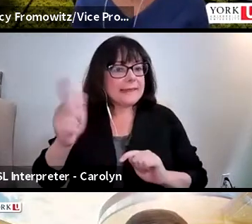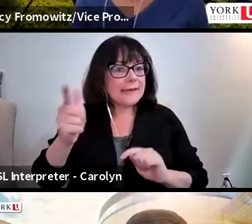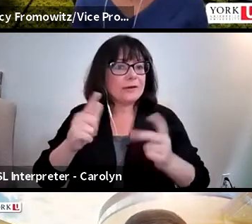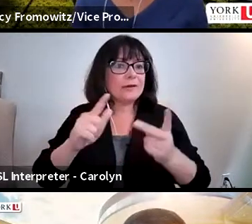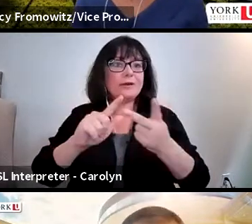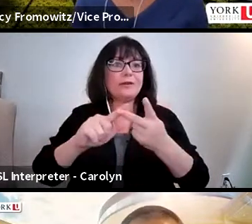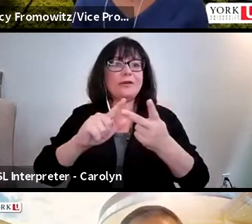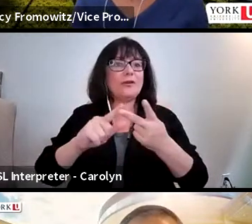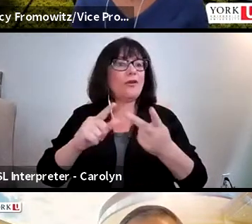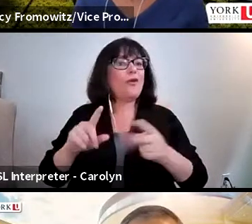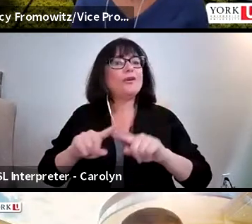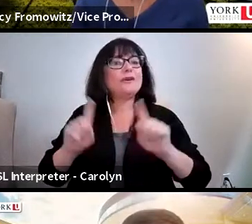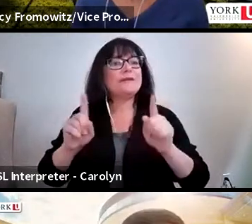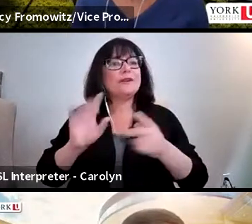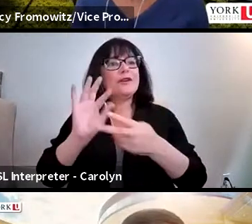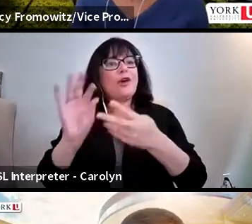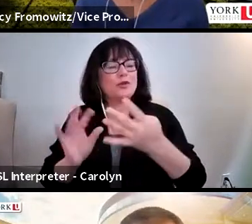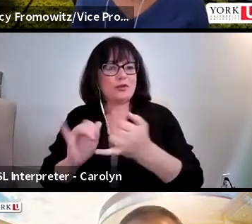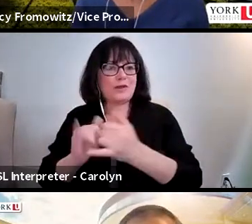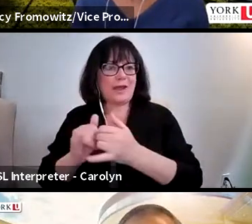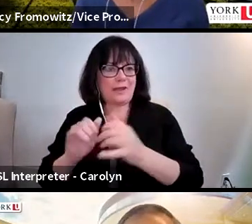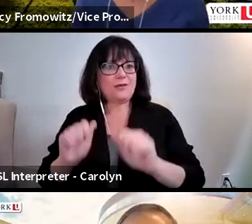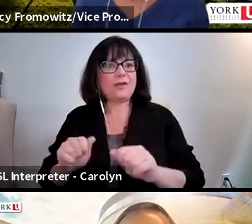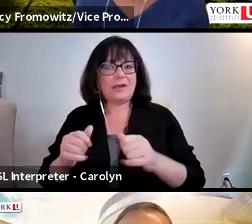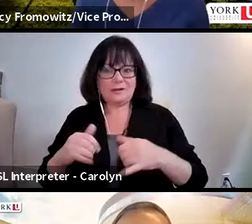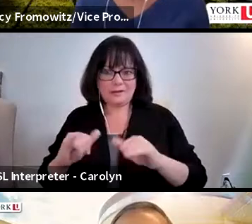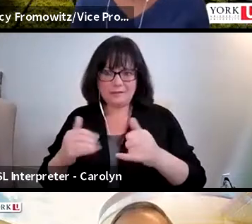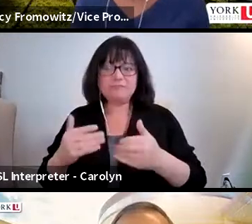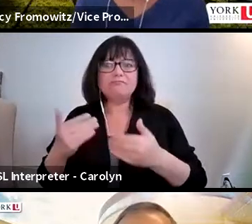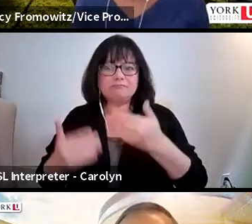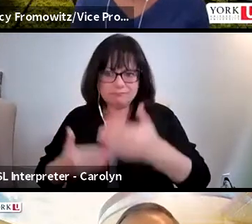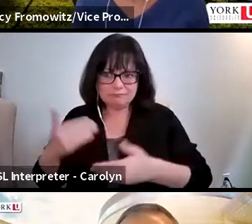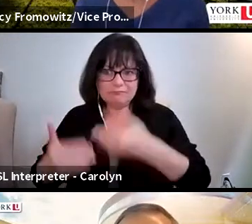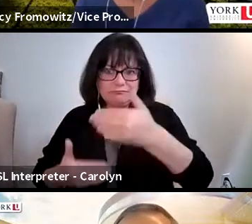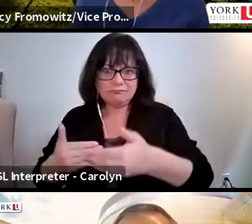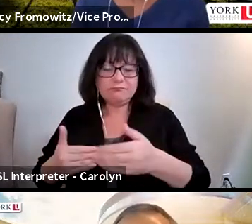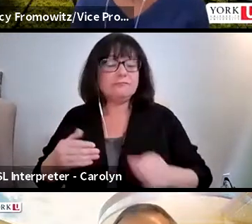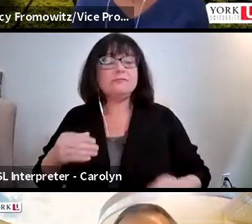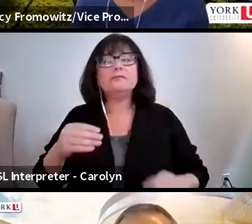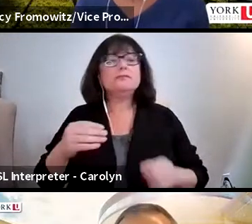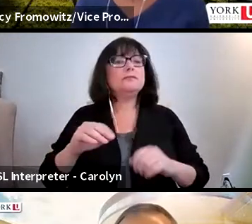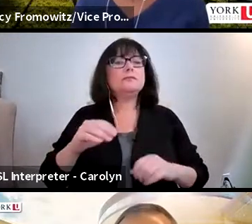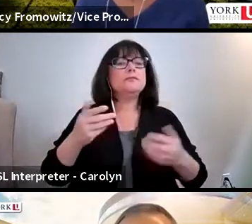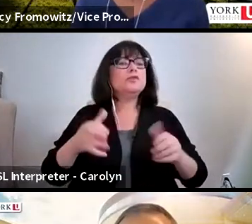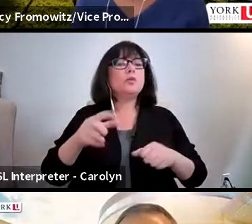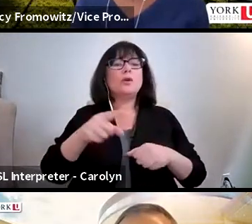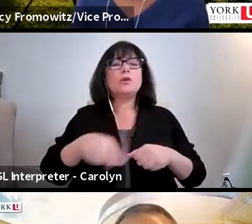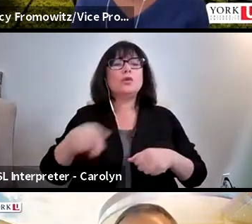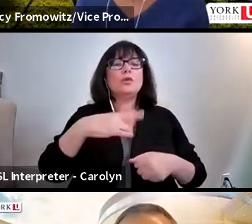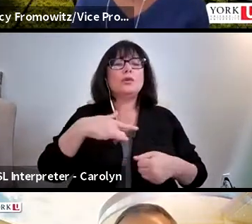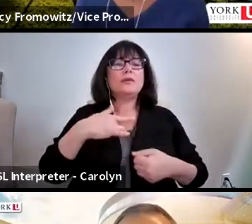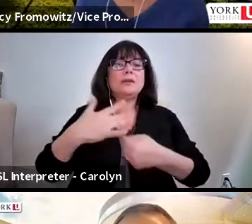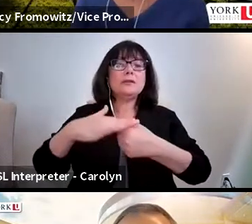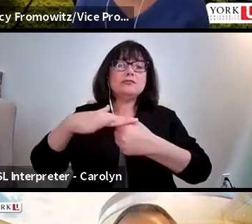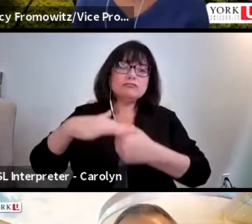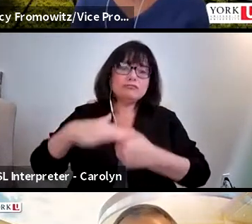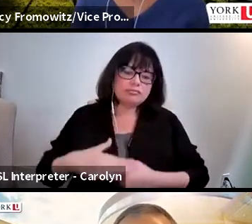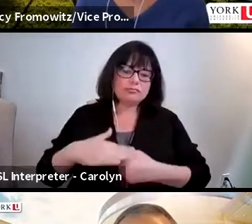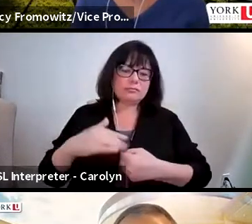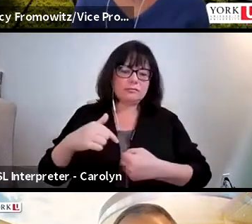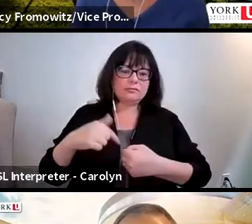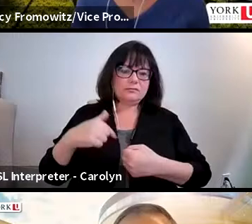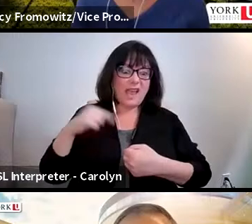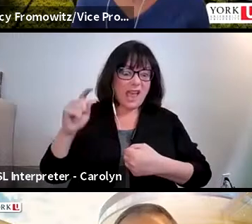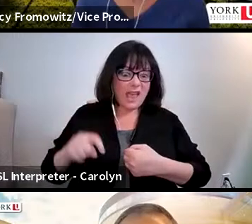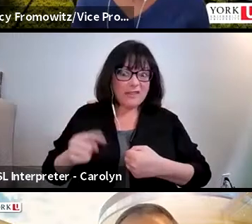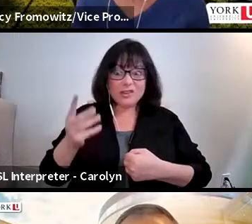for instance. So that nobody should feel that they're under pressure to make, you know, a choice that has risks to it. It's also